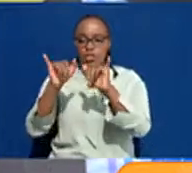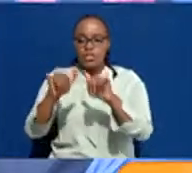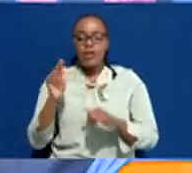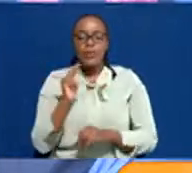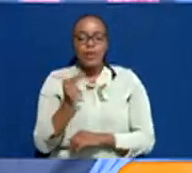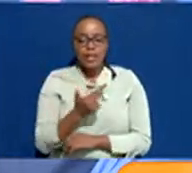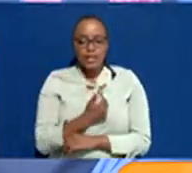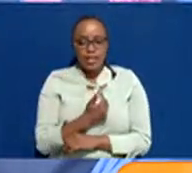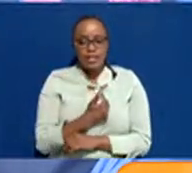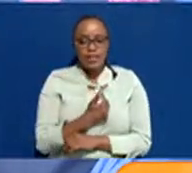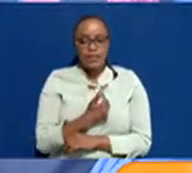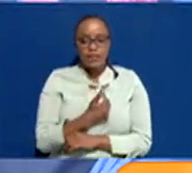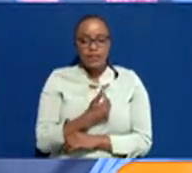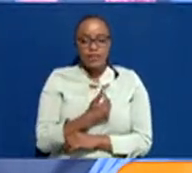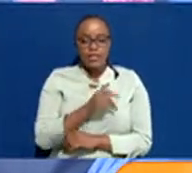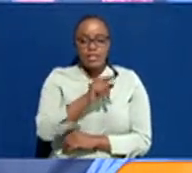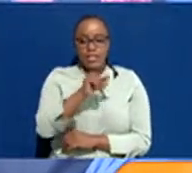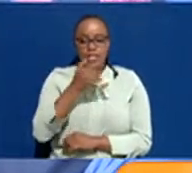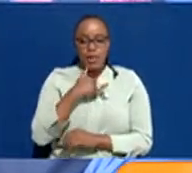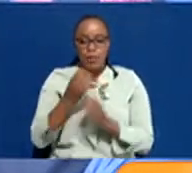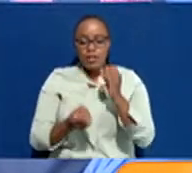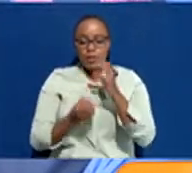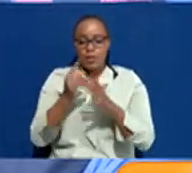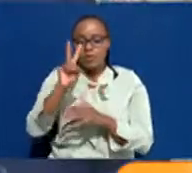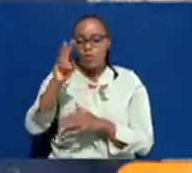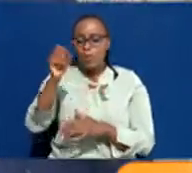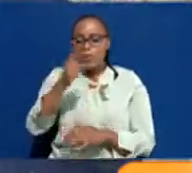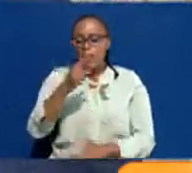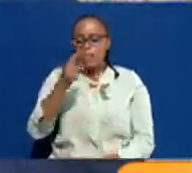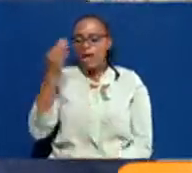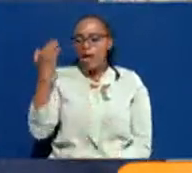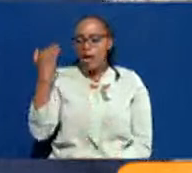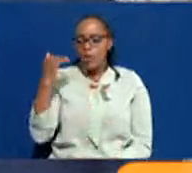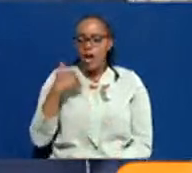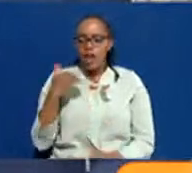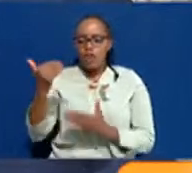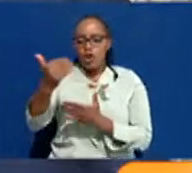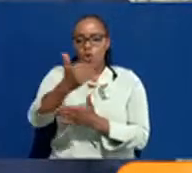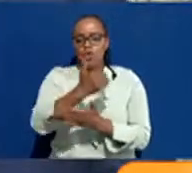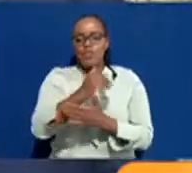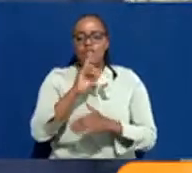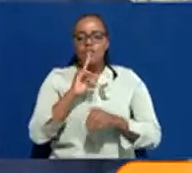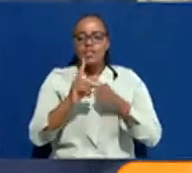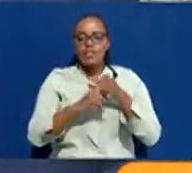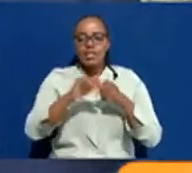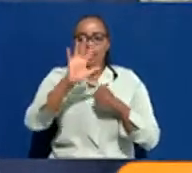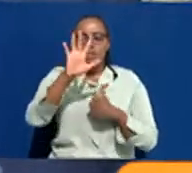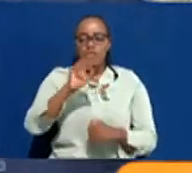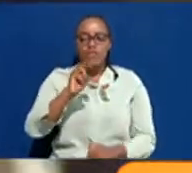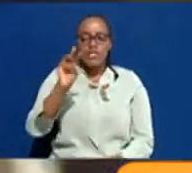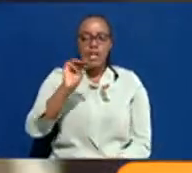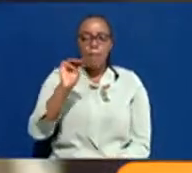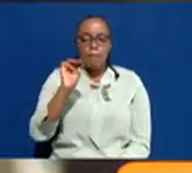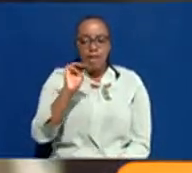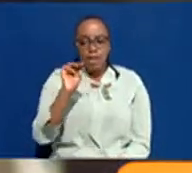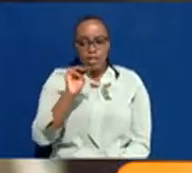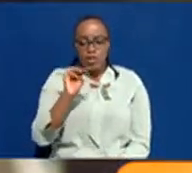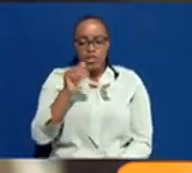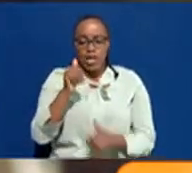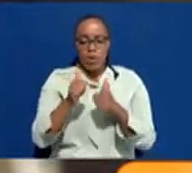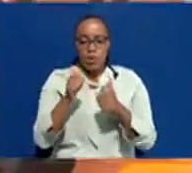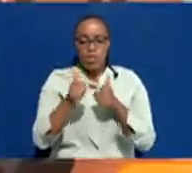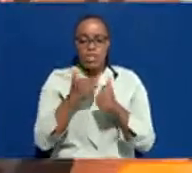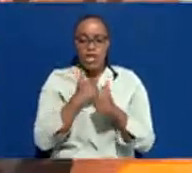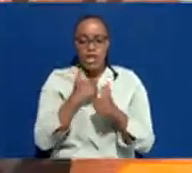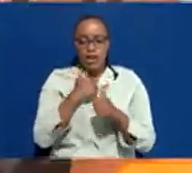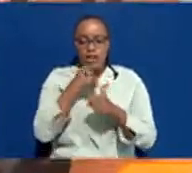stay. The committee, which was established 2 months ago, has so far collected 650 million shillings, part of which was